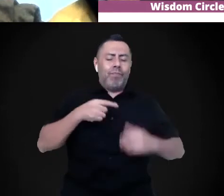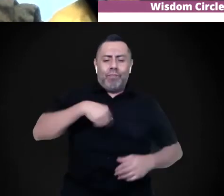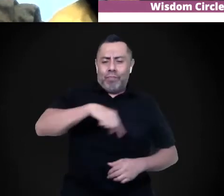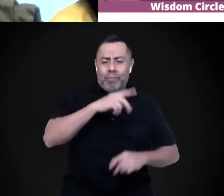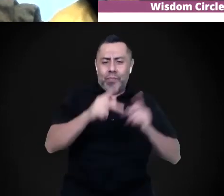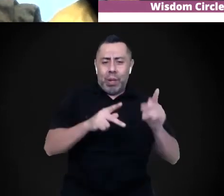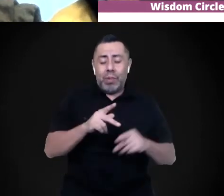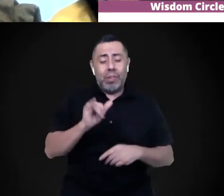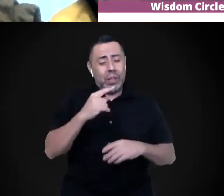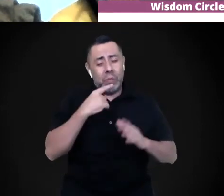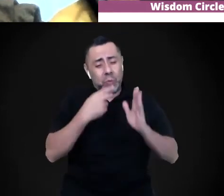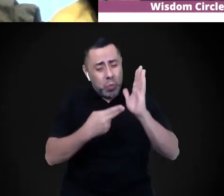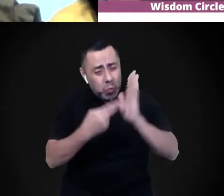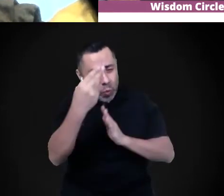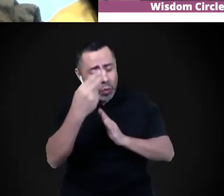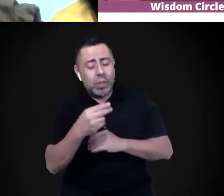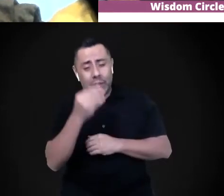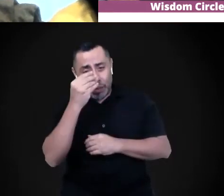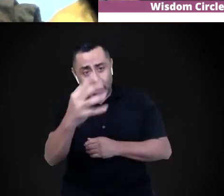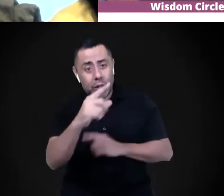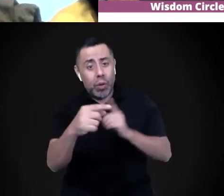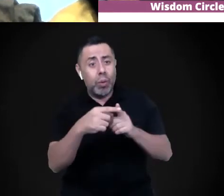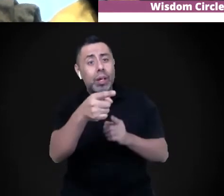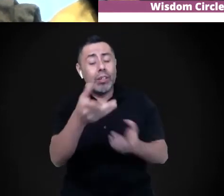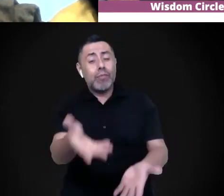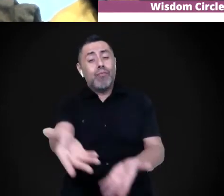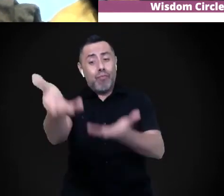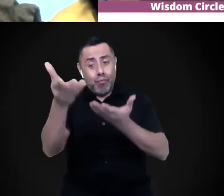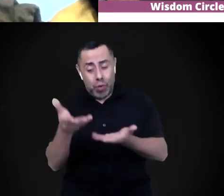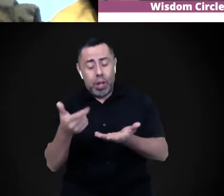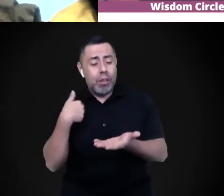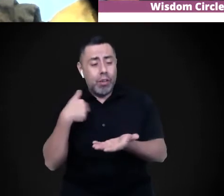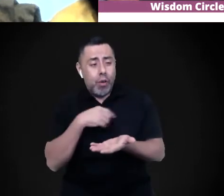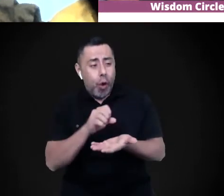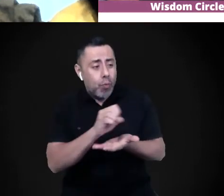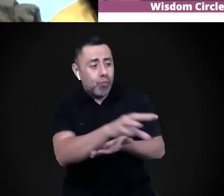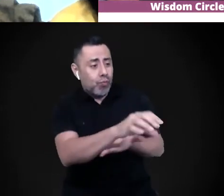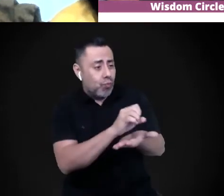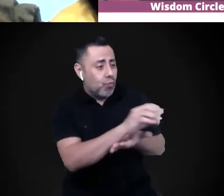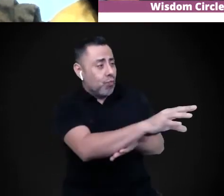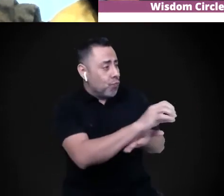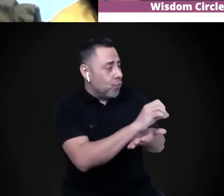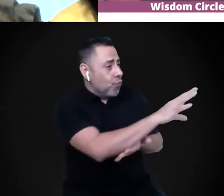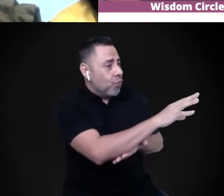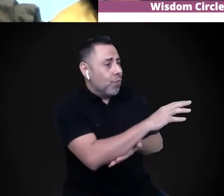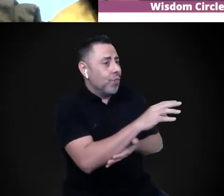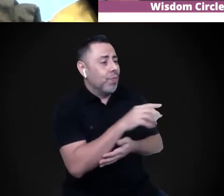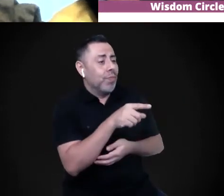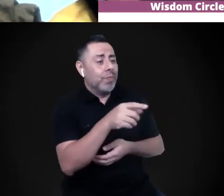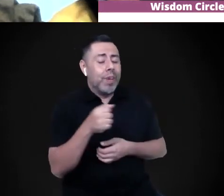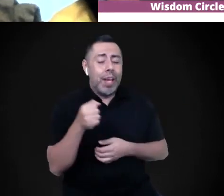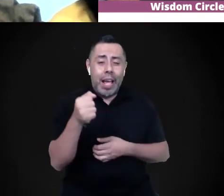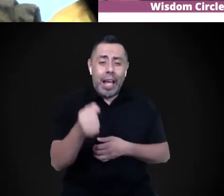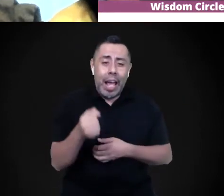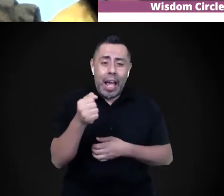those items in the community, you can just see the excitement on the elders' faces, whether it's